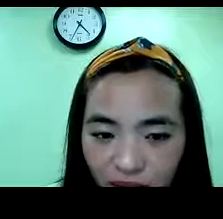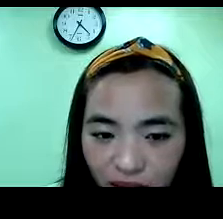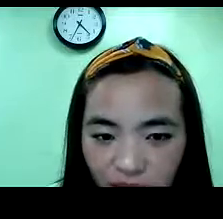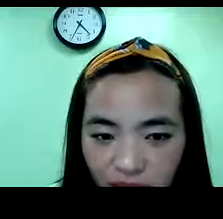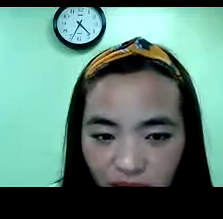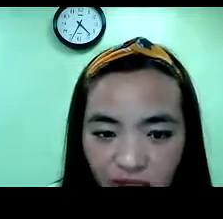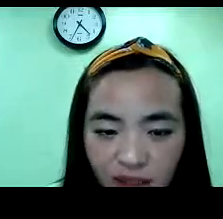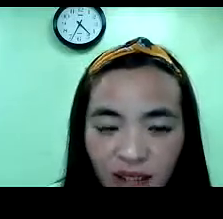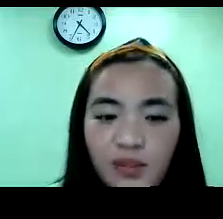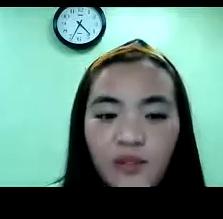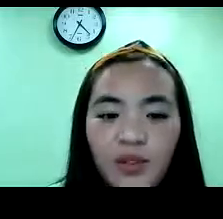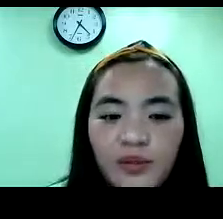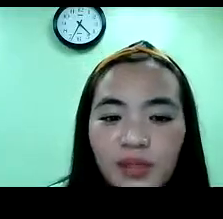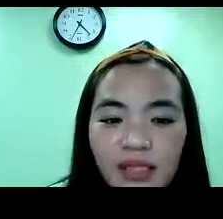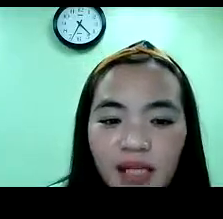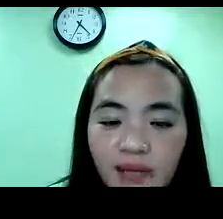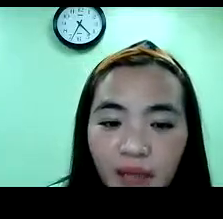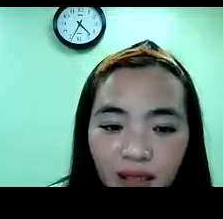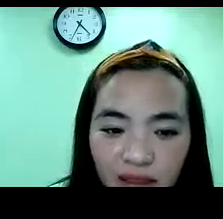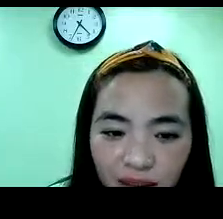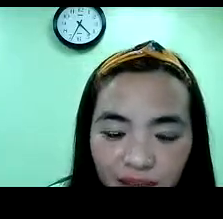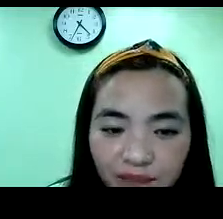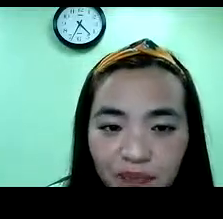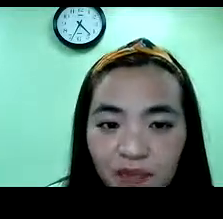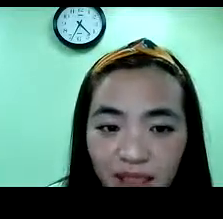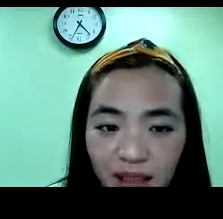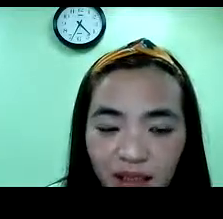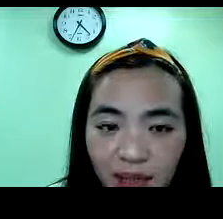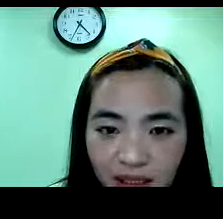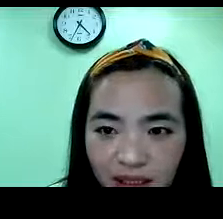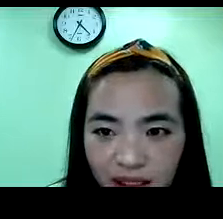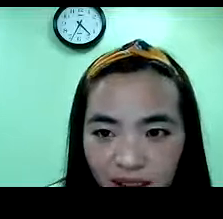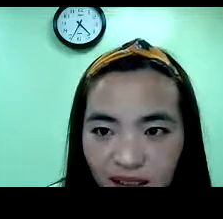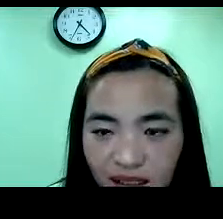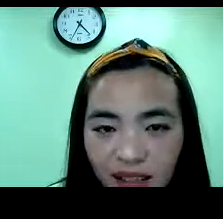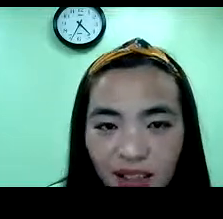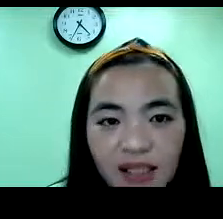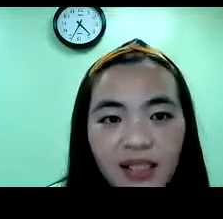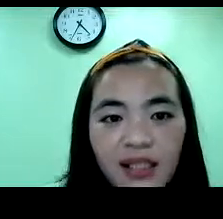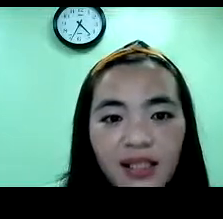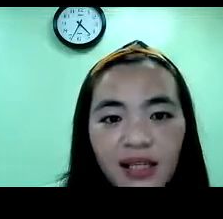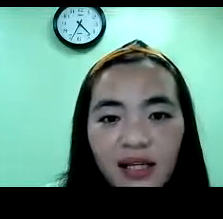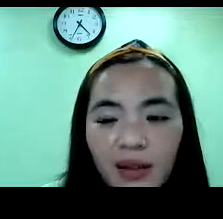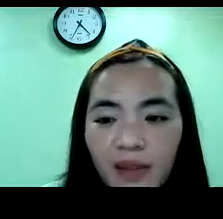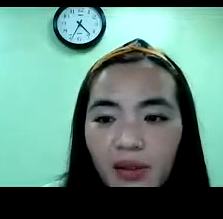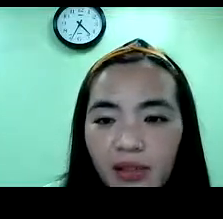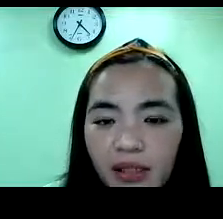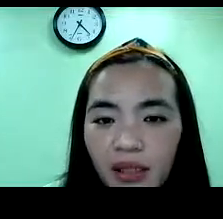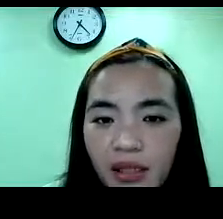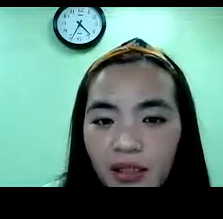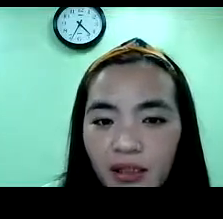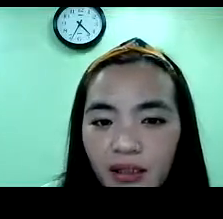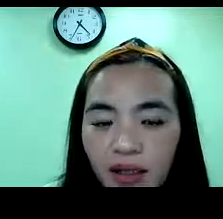in our library, ayun po, we sent back the material immediately. Okay?